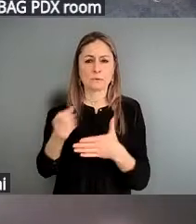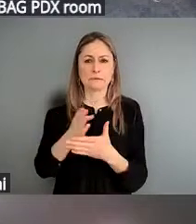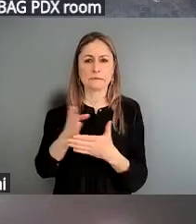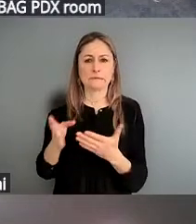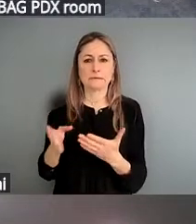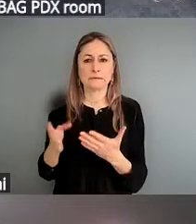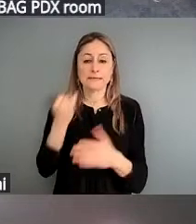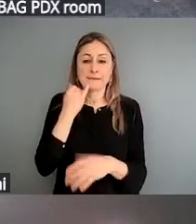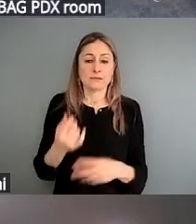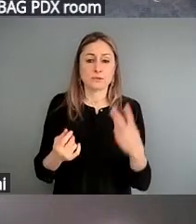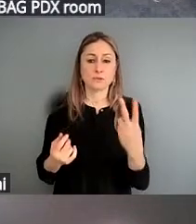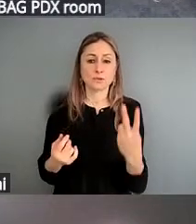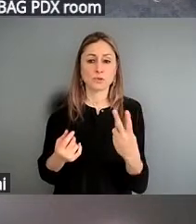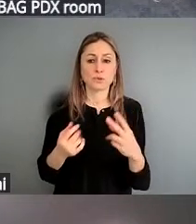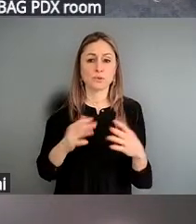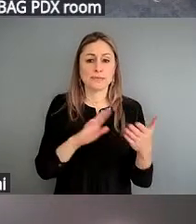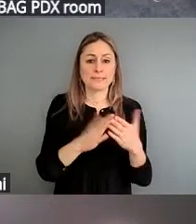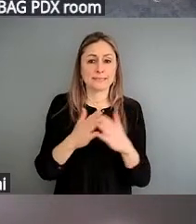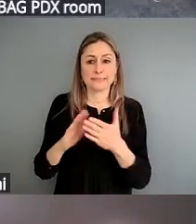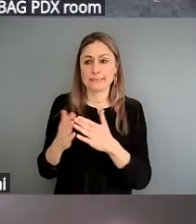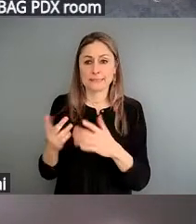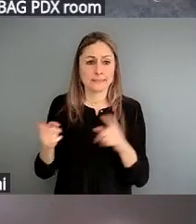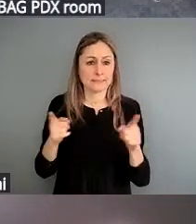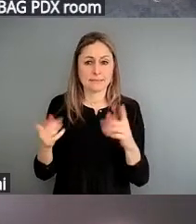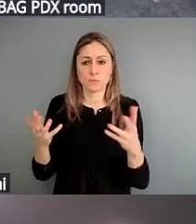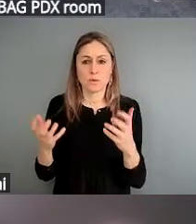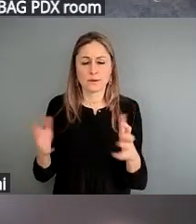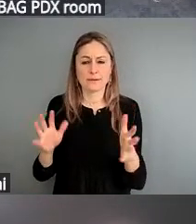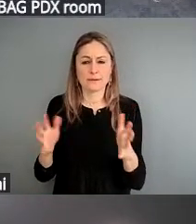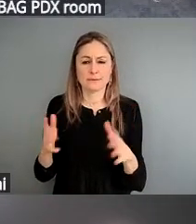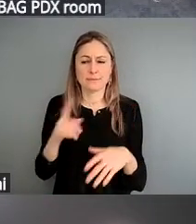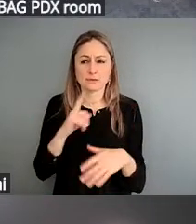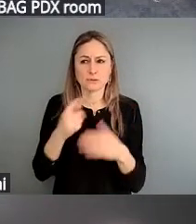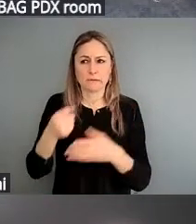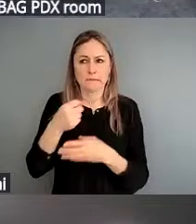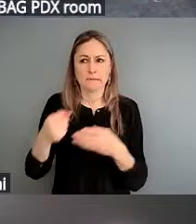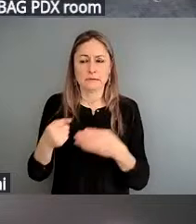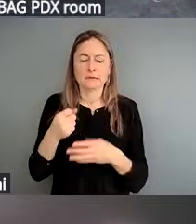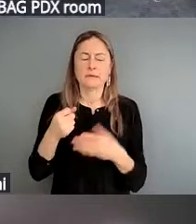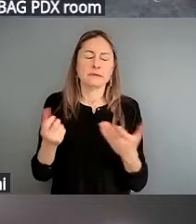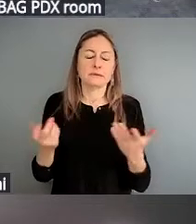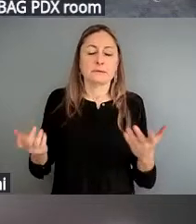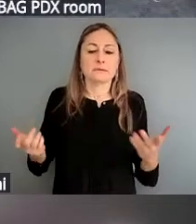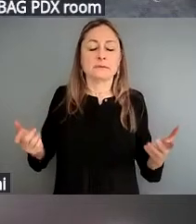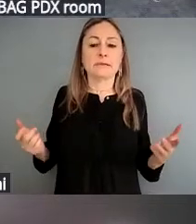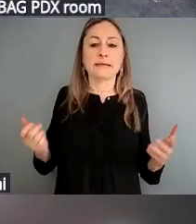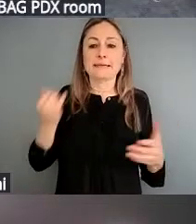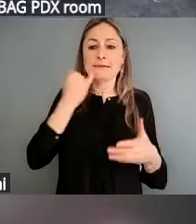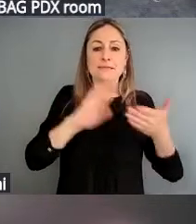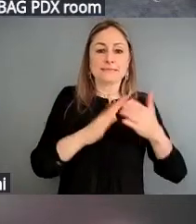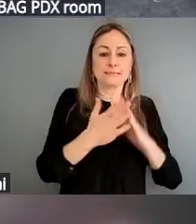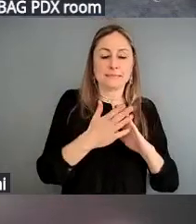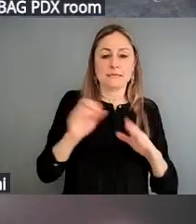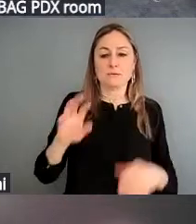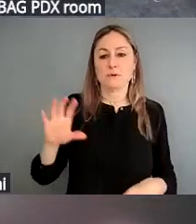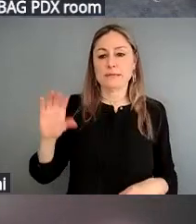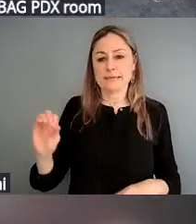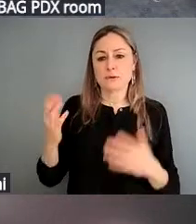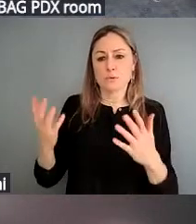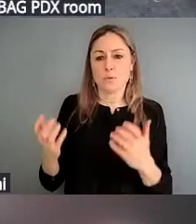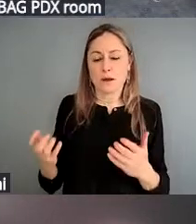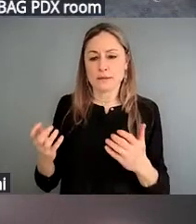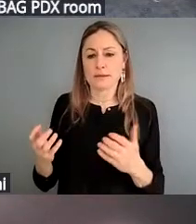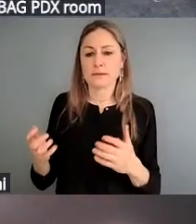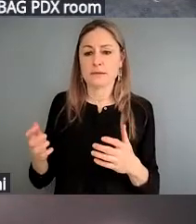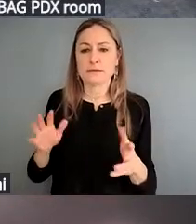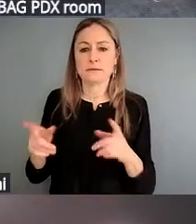two cities, for example, wanted it. But to me, it would obviously, if like the city or the county wanted it and it was within those